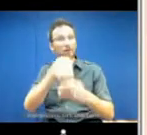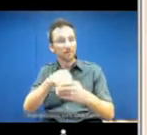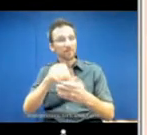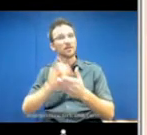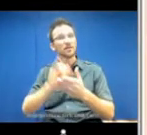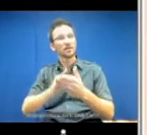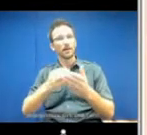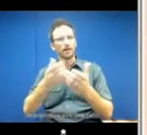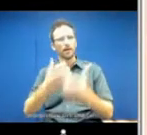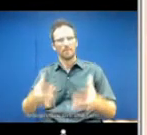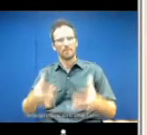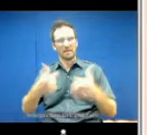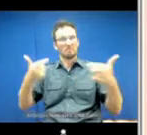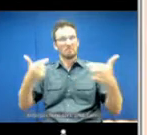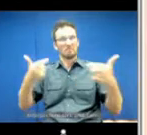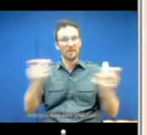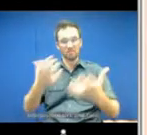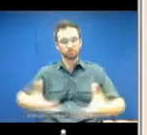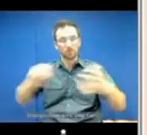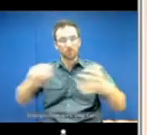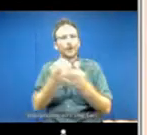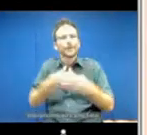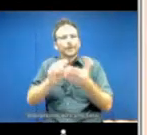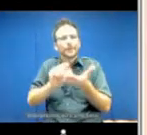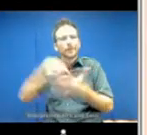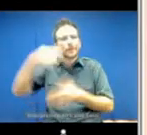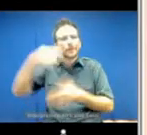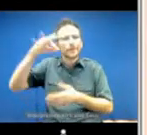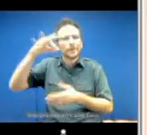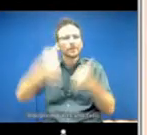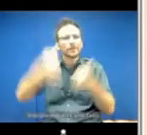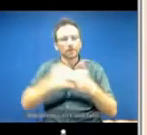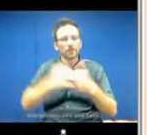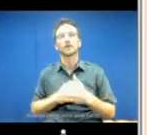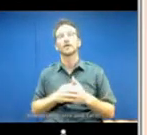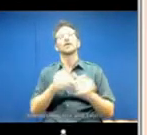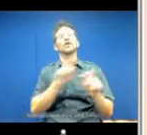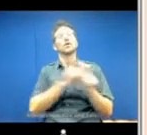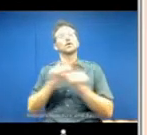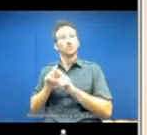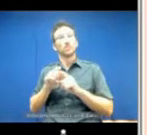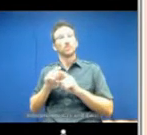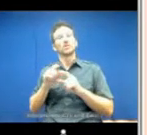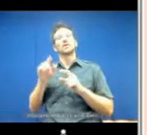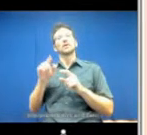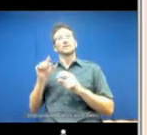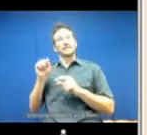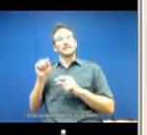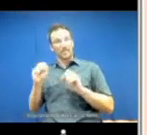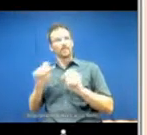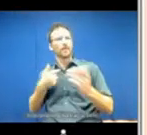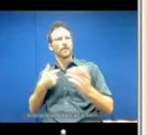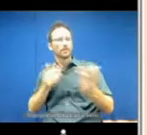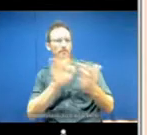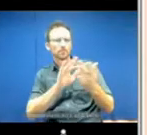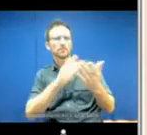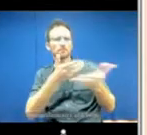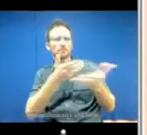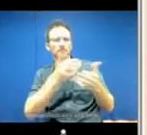You talk to the other interpreter about whatever, you talk to the proceedings interpreters about whatever system you set up